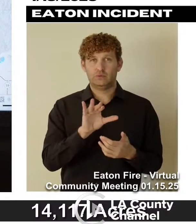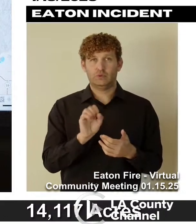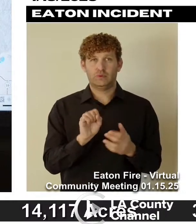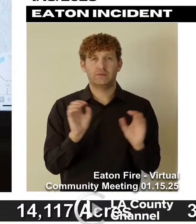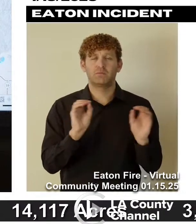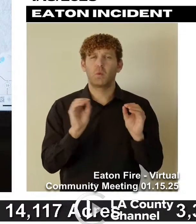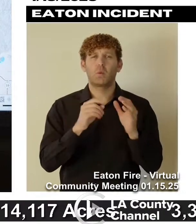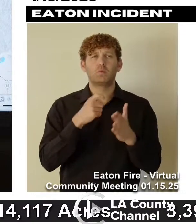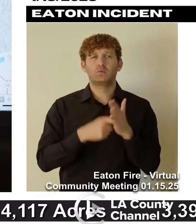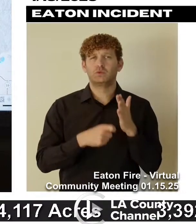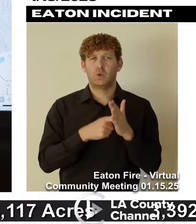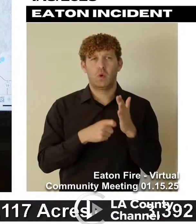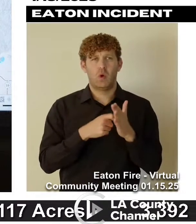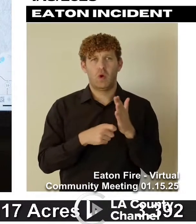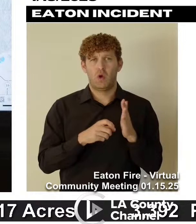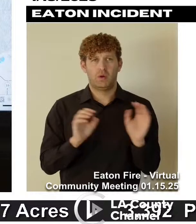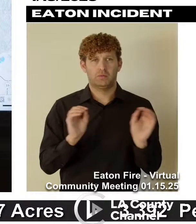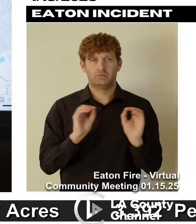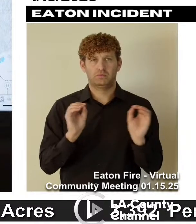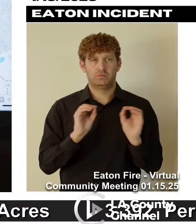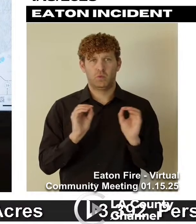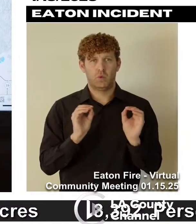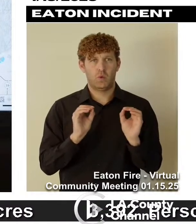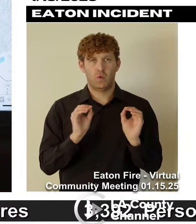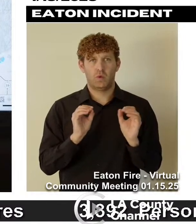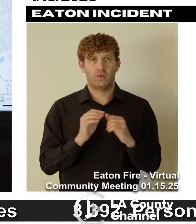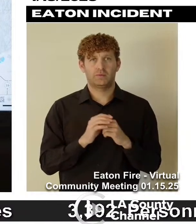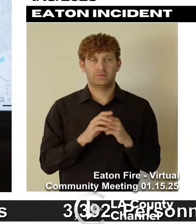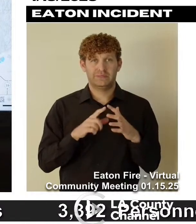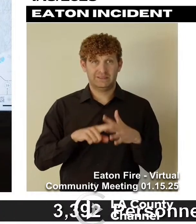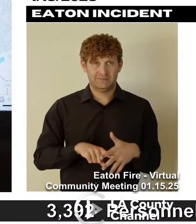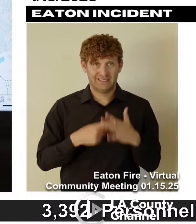before actual debris removal begins.